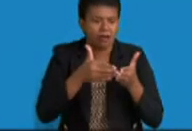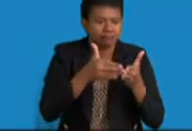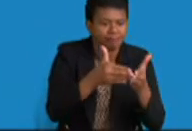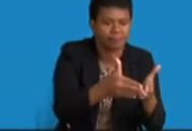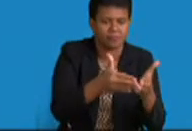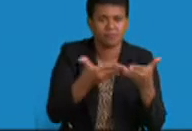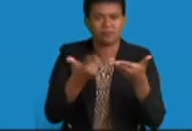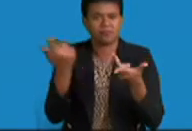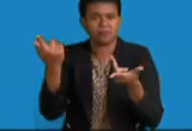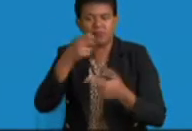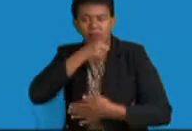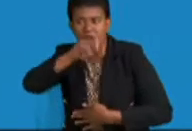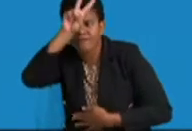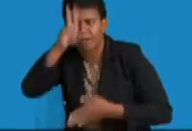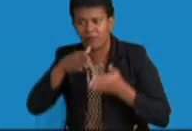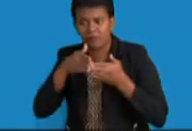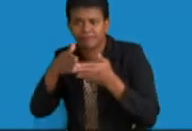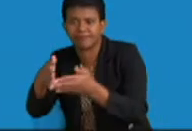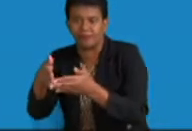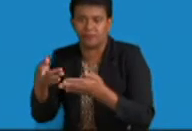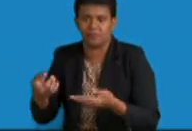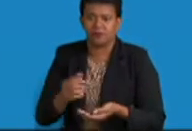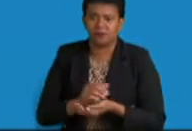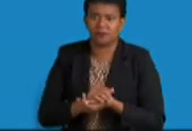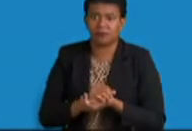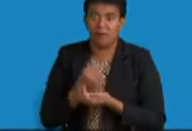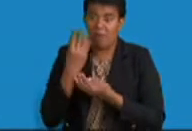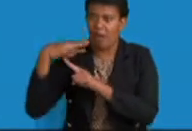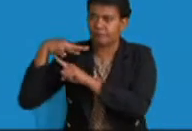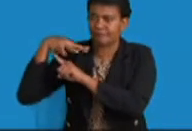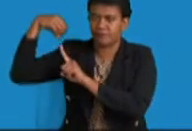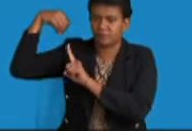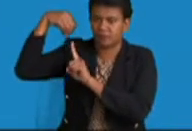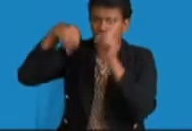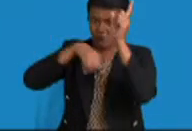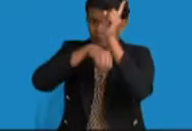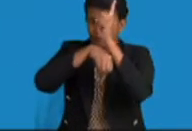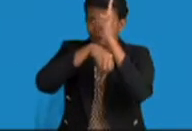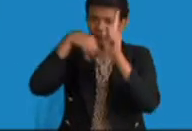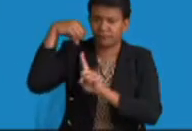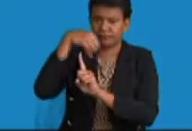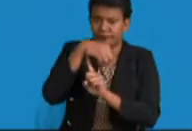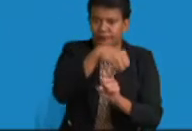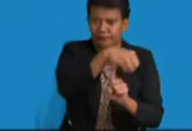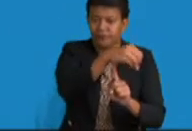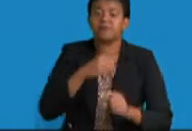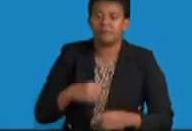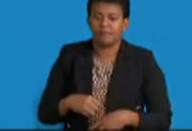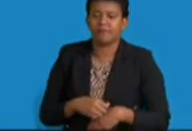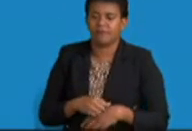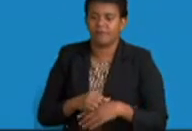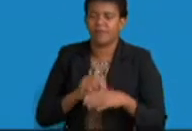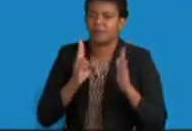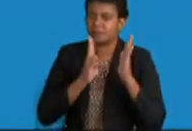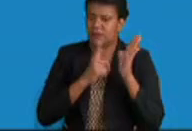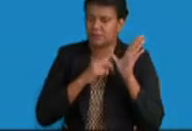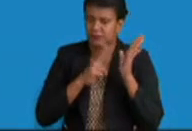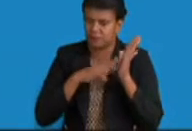HMAS Canberra, a landing helicopter dog ship, and the HMNZS Wellington,